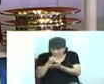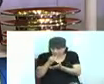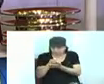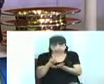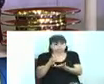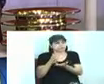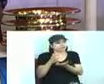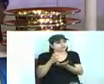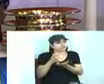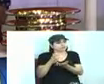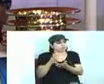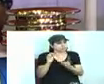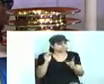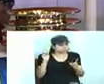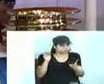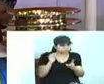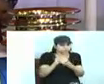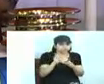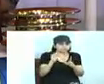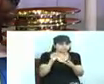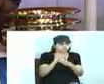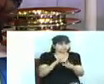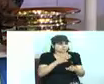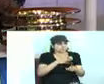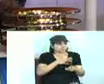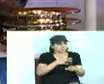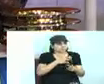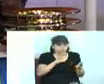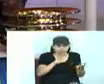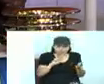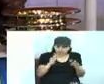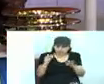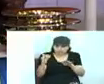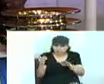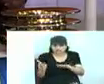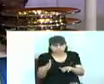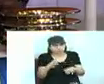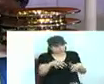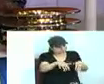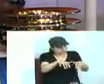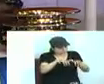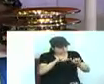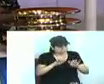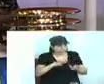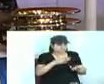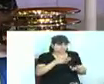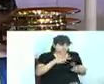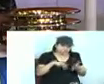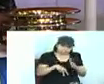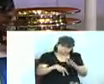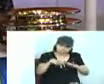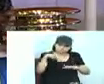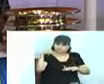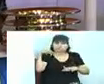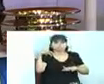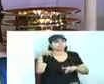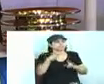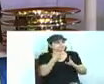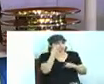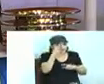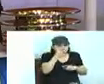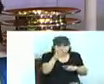you are reminded of my death, my burial, my resurrection for